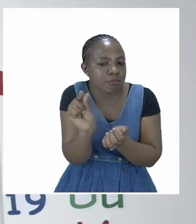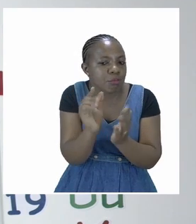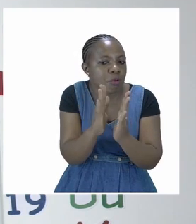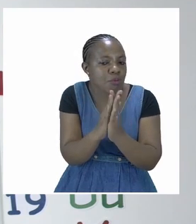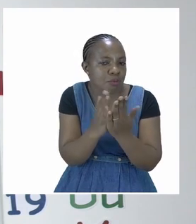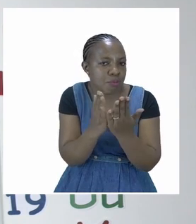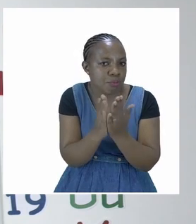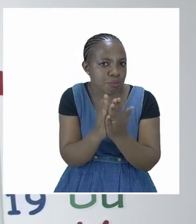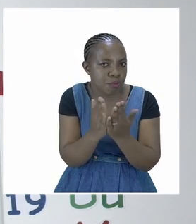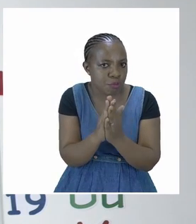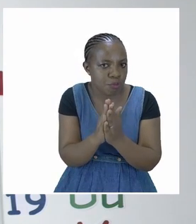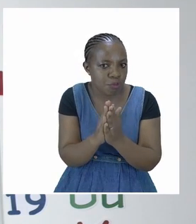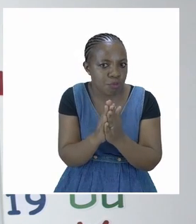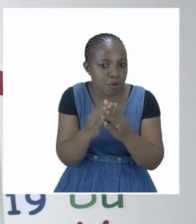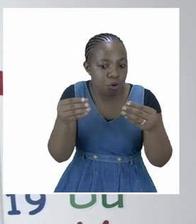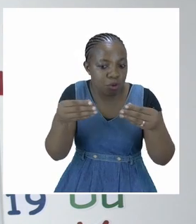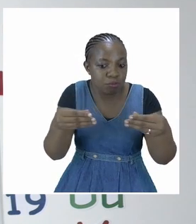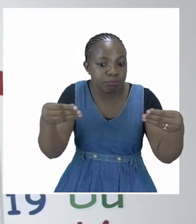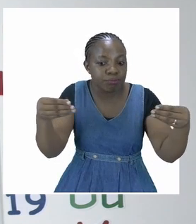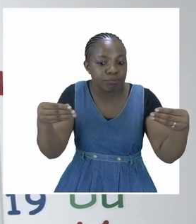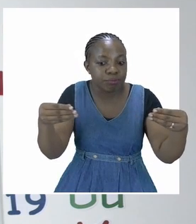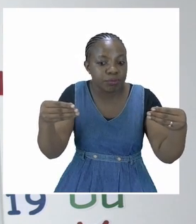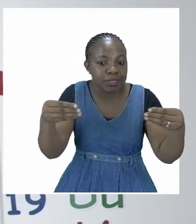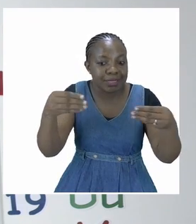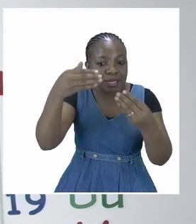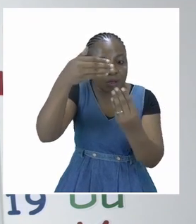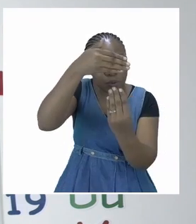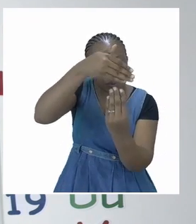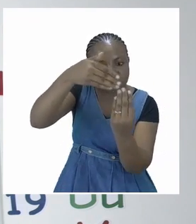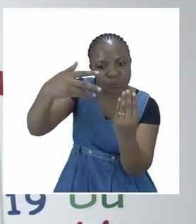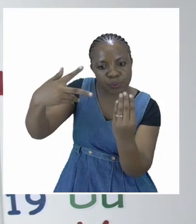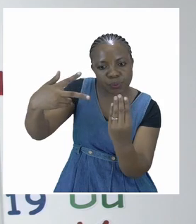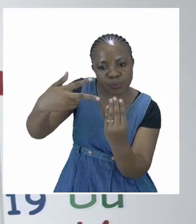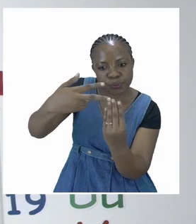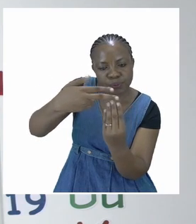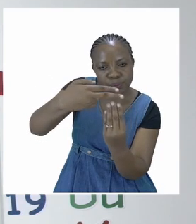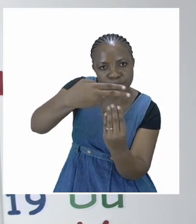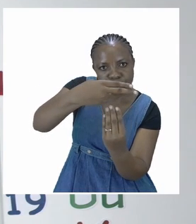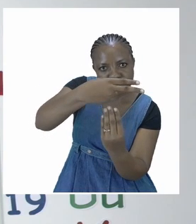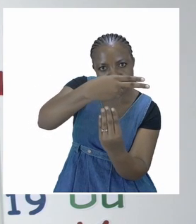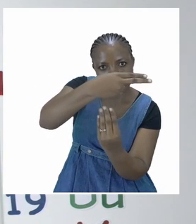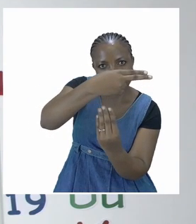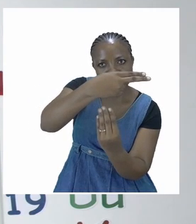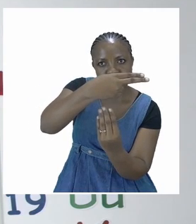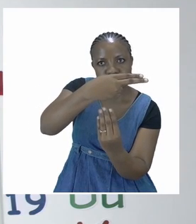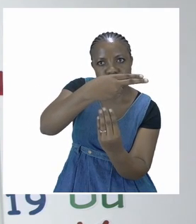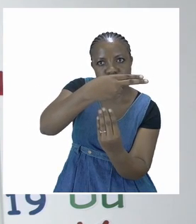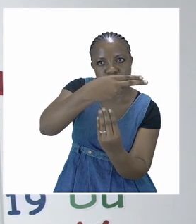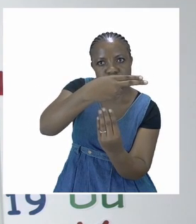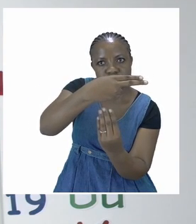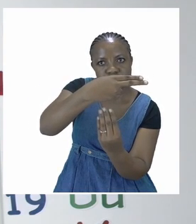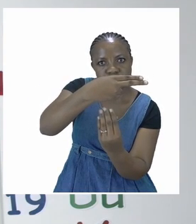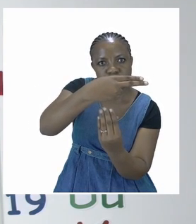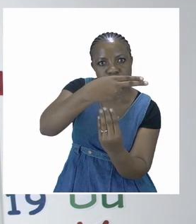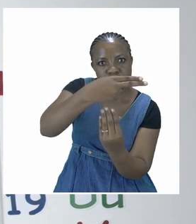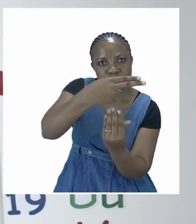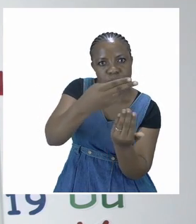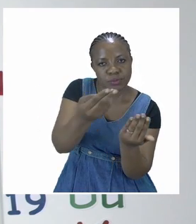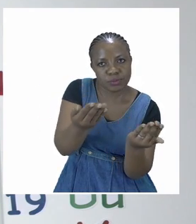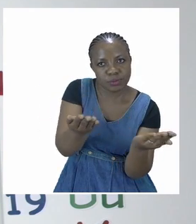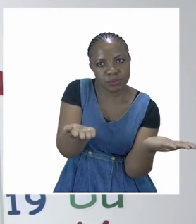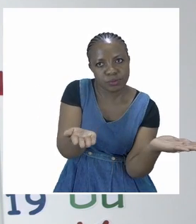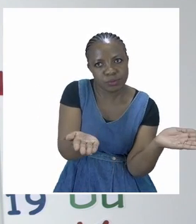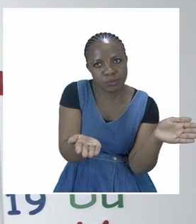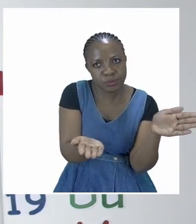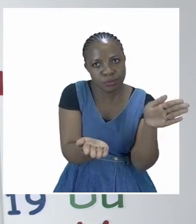booklet. Please cut the top of the lesson booklet with a pair of scissors and fold